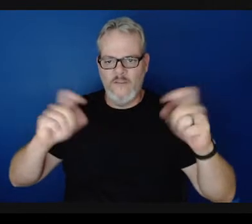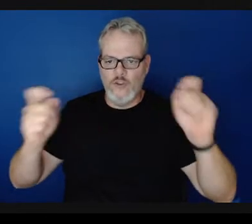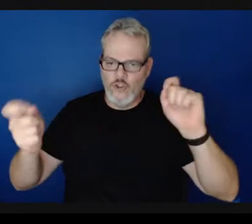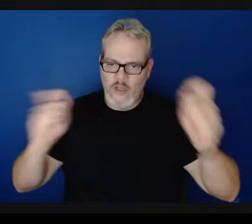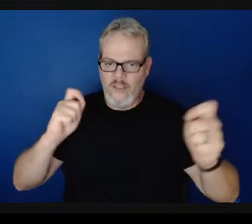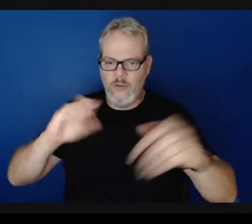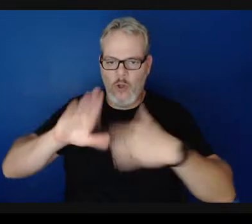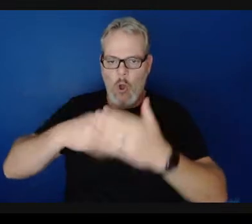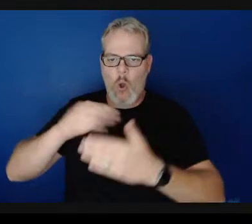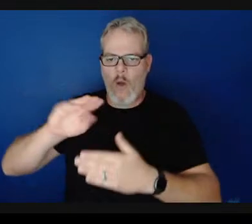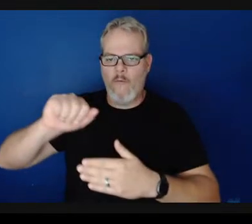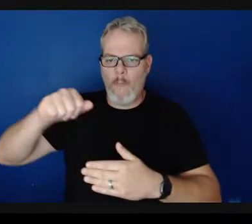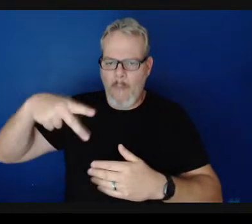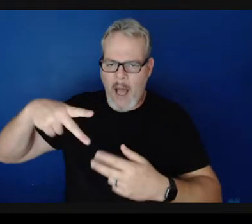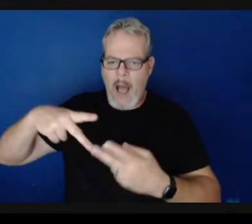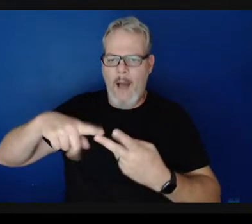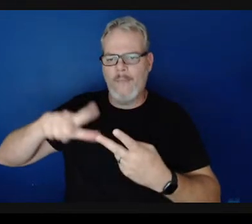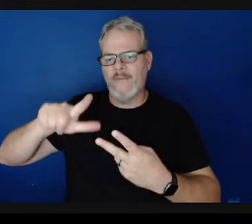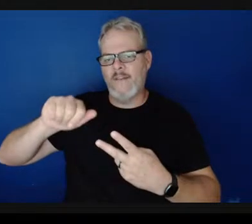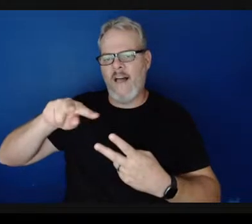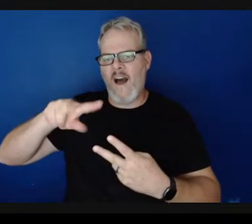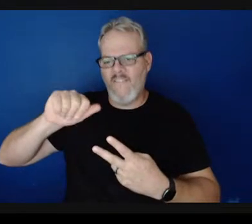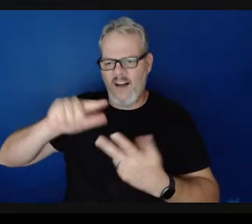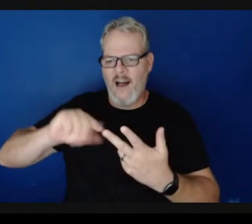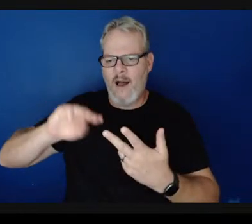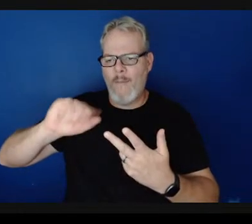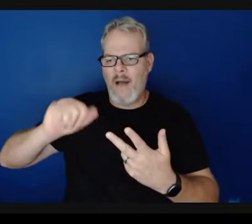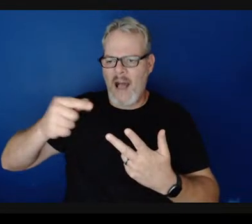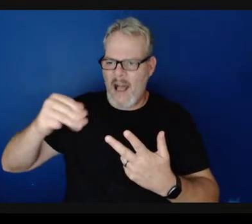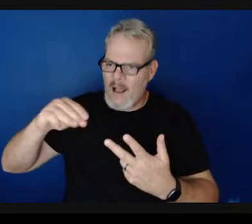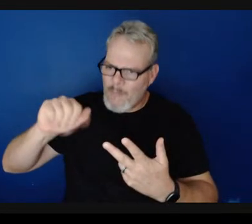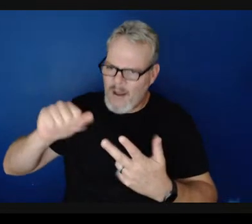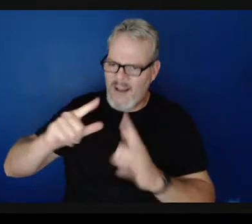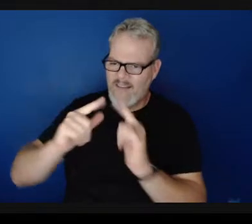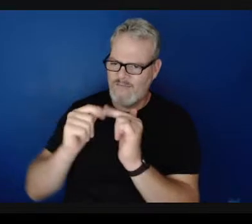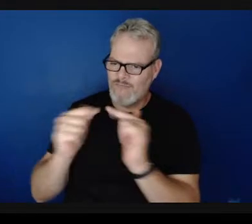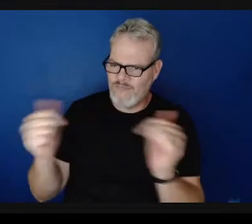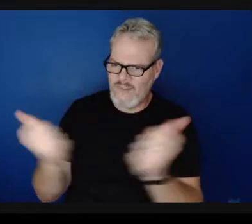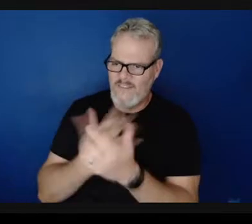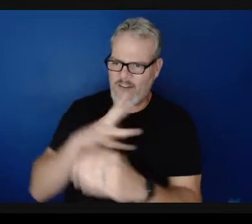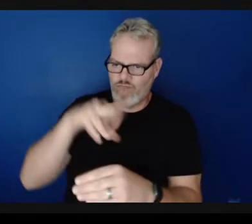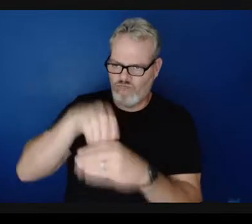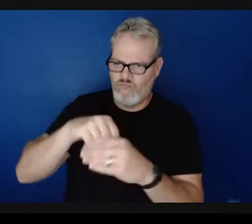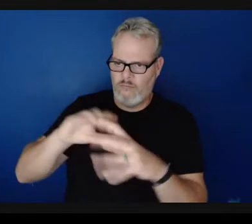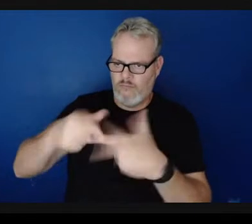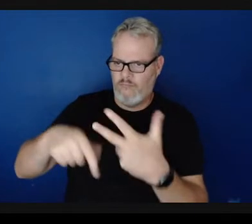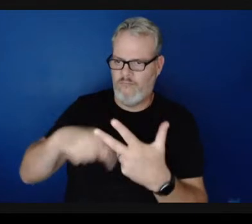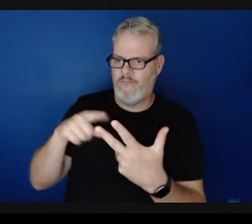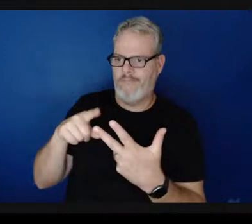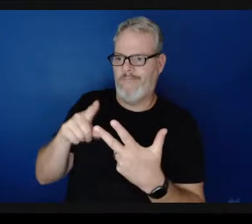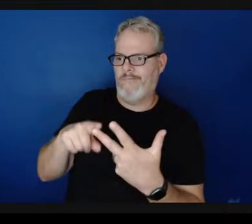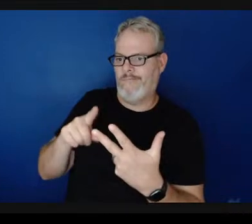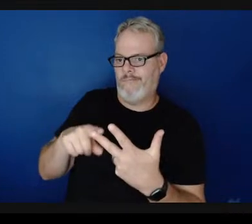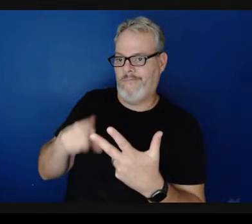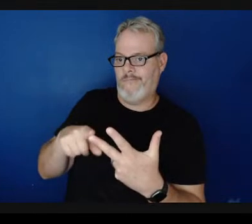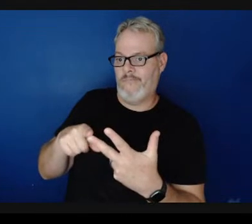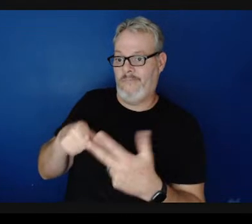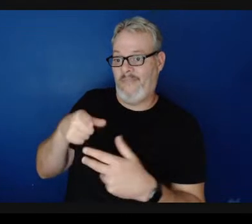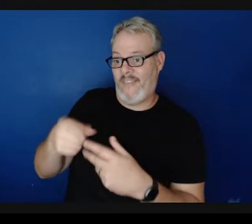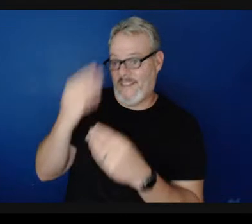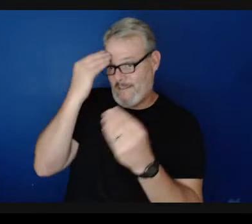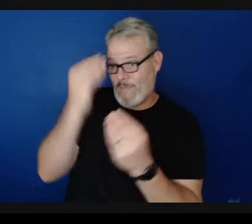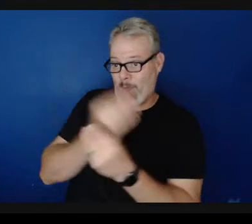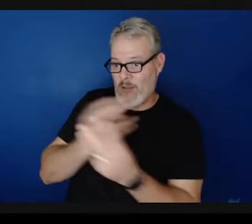showing where magma is moving or lava is advancing, even those preliminary ones are all in this category. So as this information is immediately